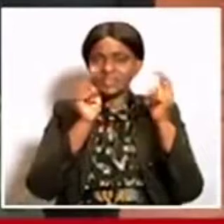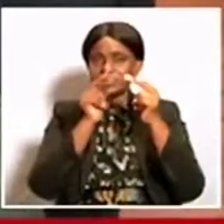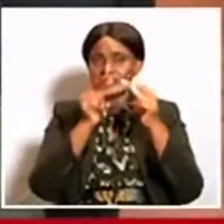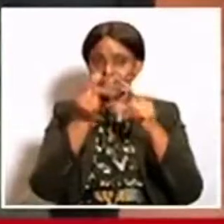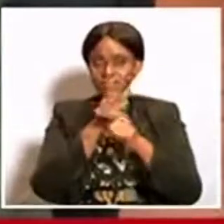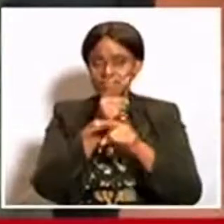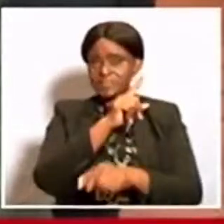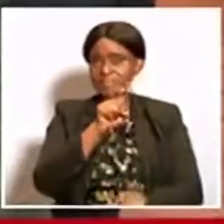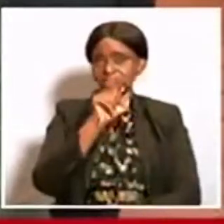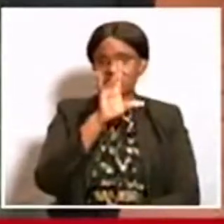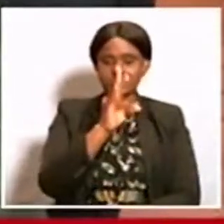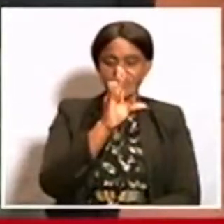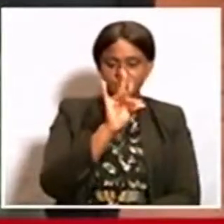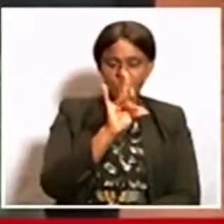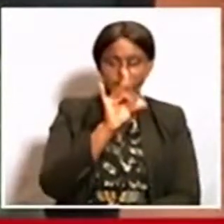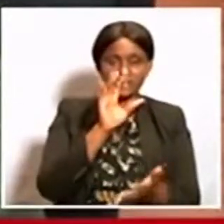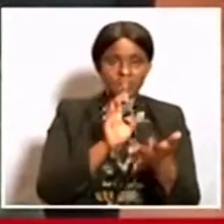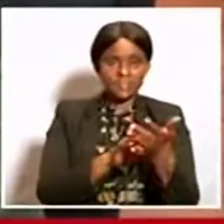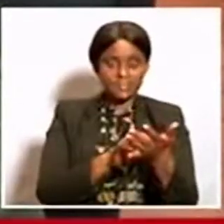from